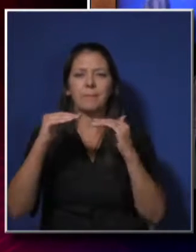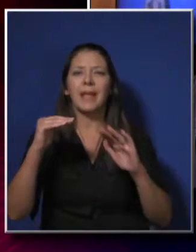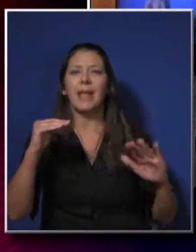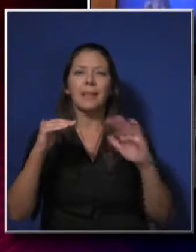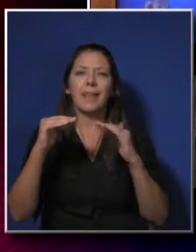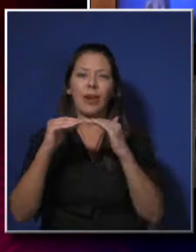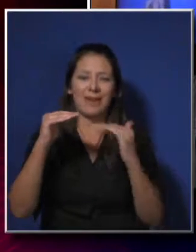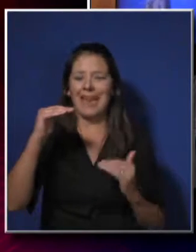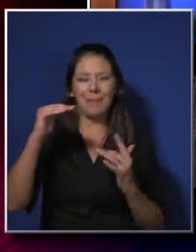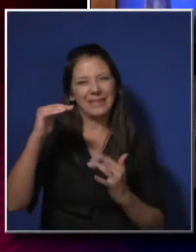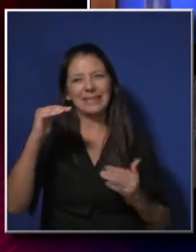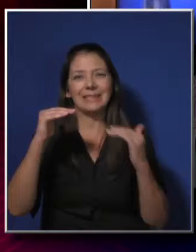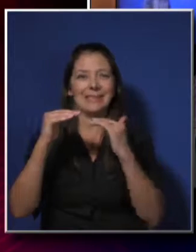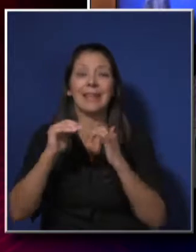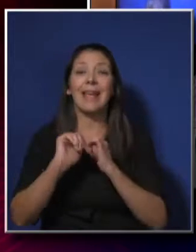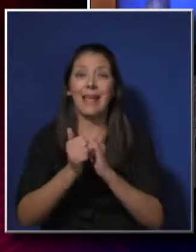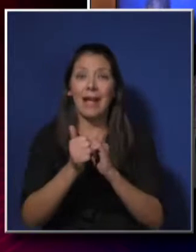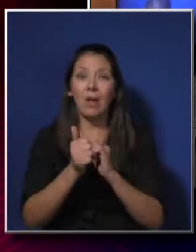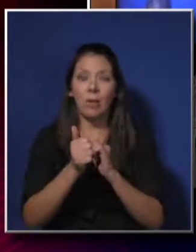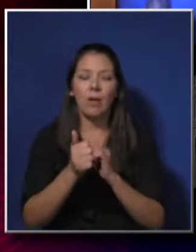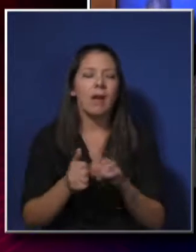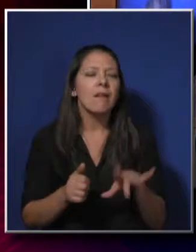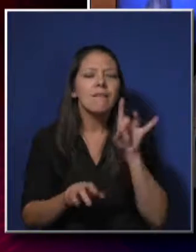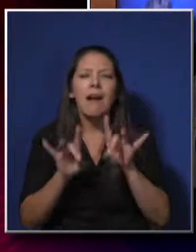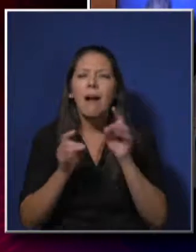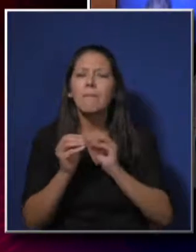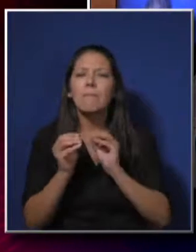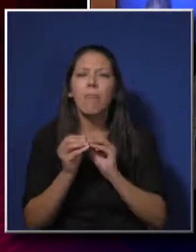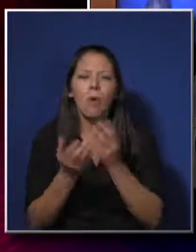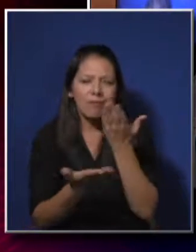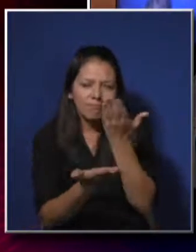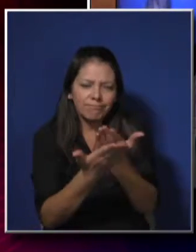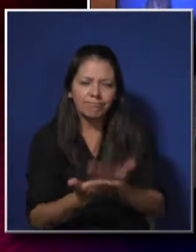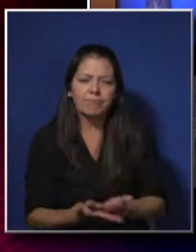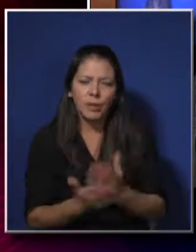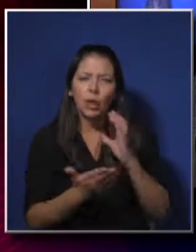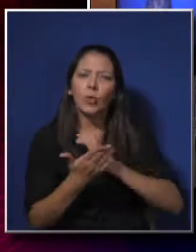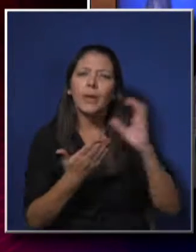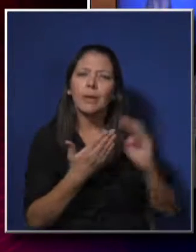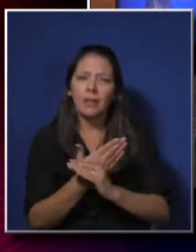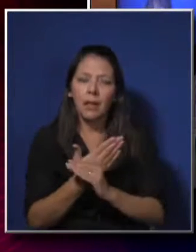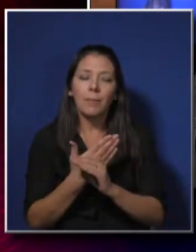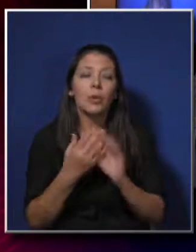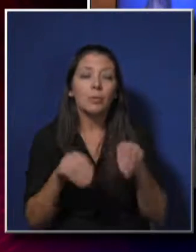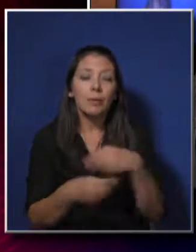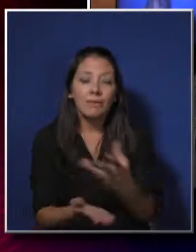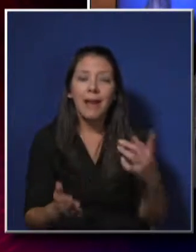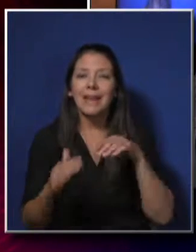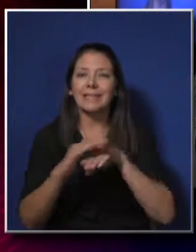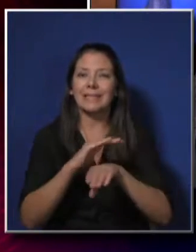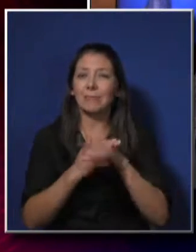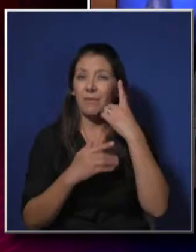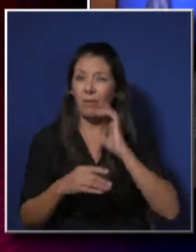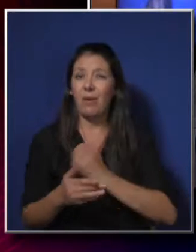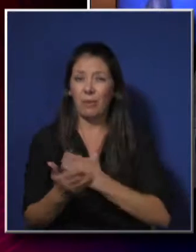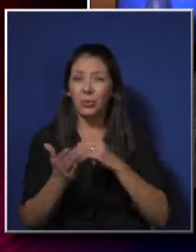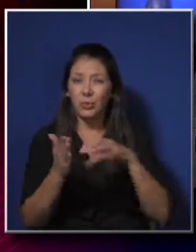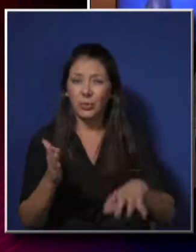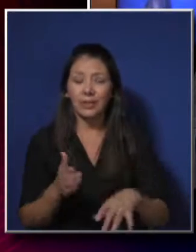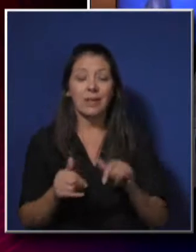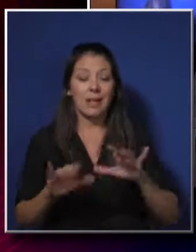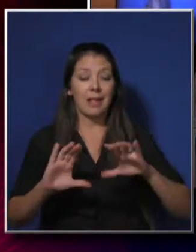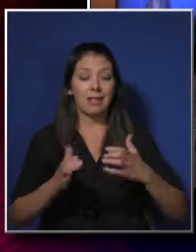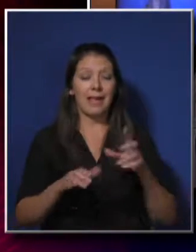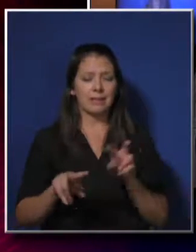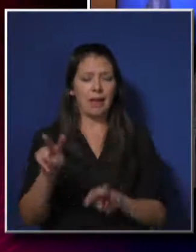and finding more evidence-based curriculum and accessibility for our students. The classroom observations showed